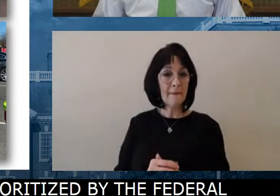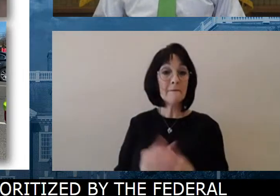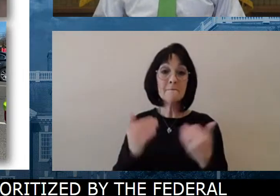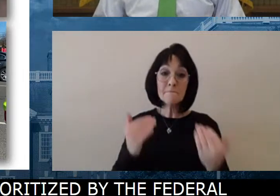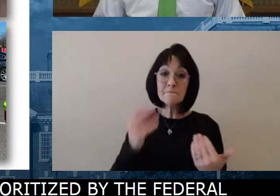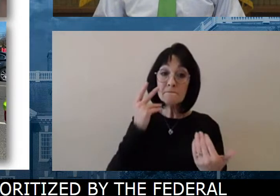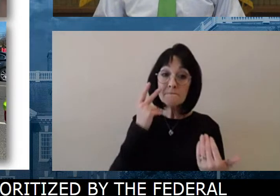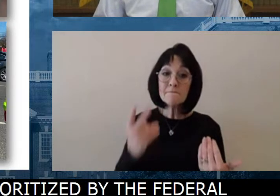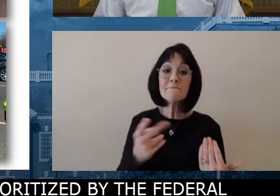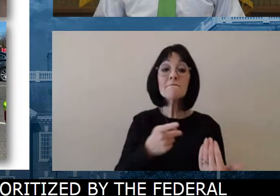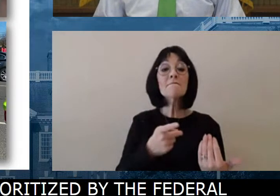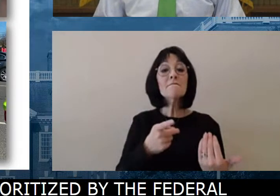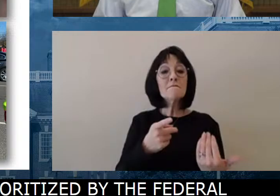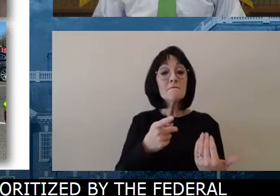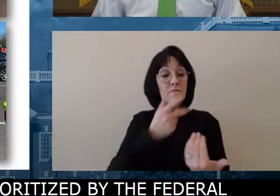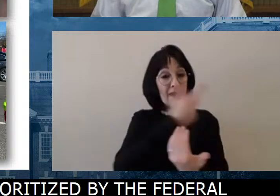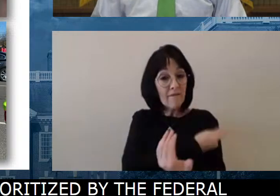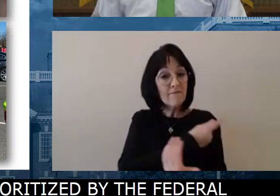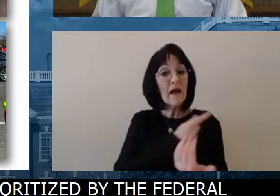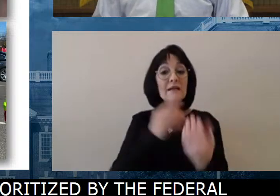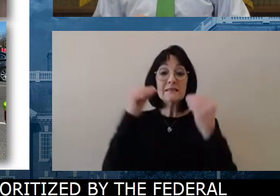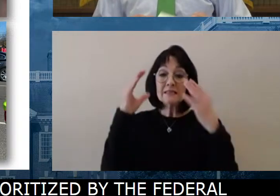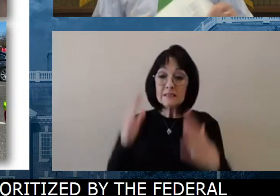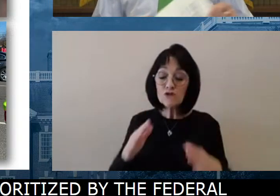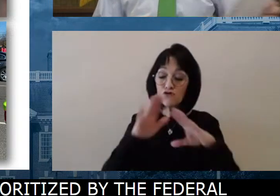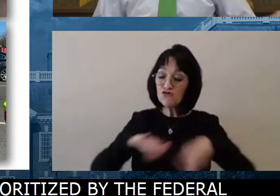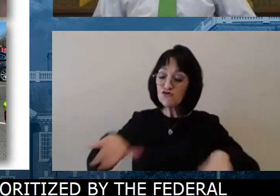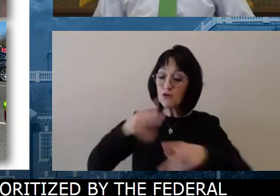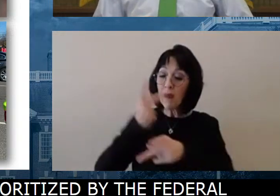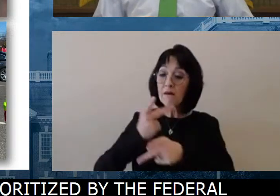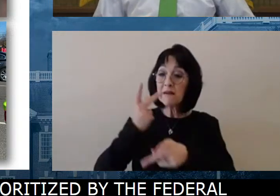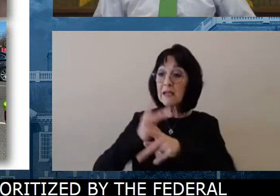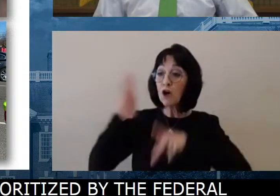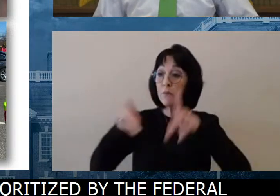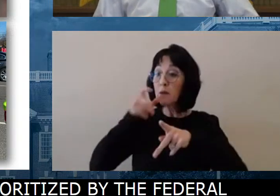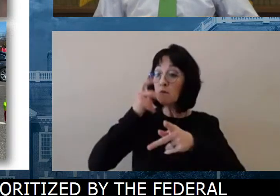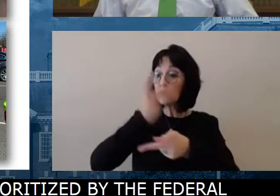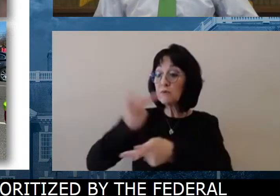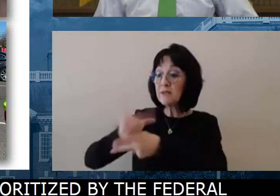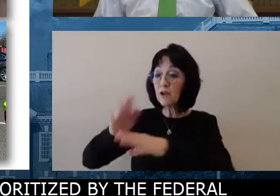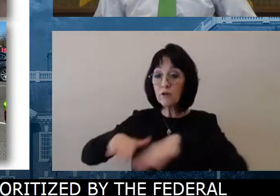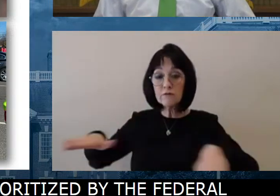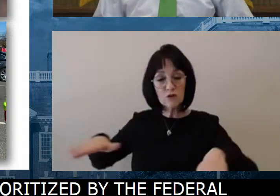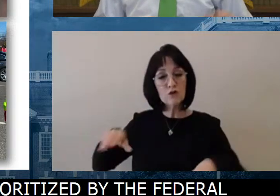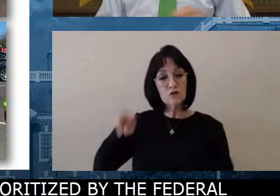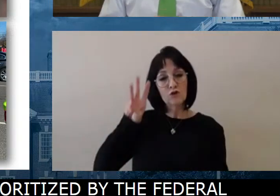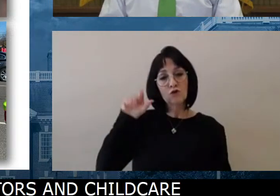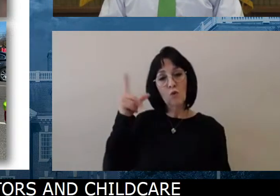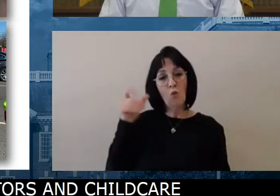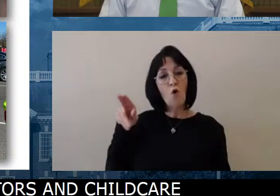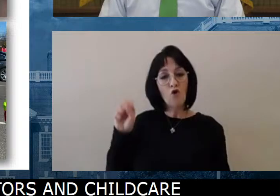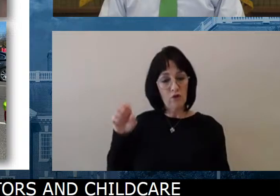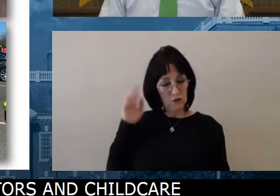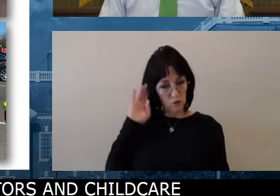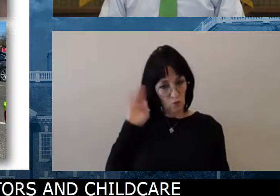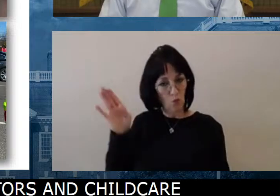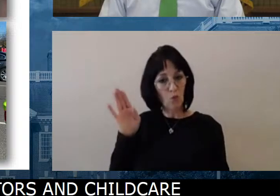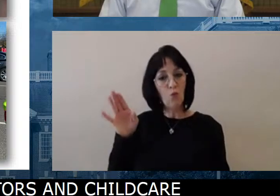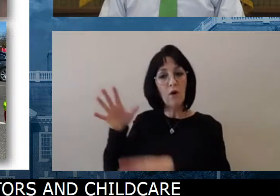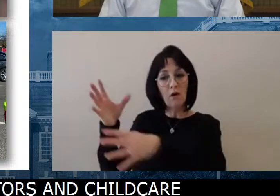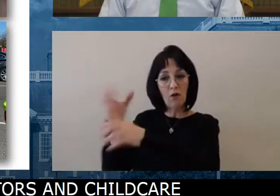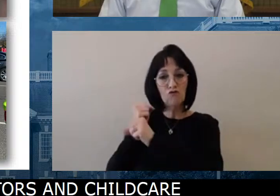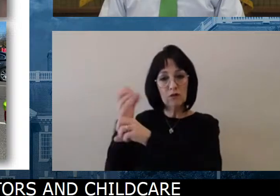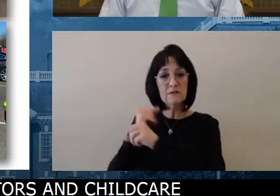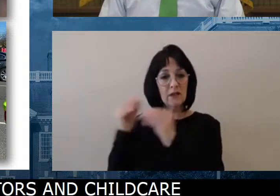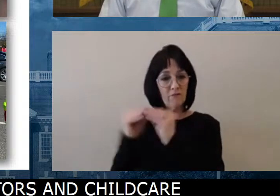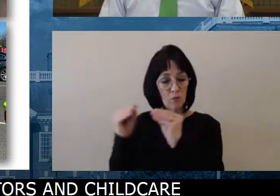providers. I mentioned in line with the federal guidelines, Walgreens is going to be prioritizing those. Here's just some